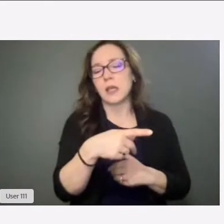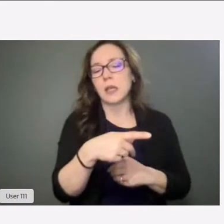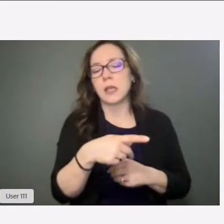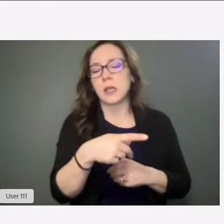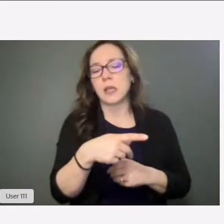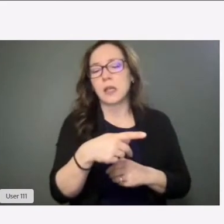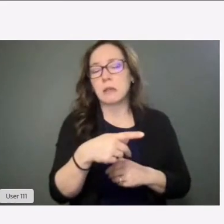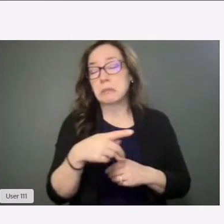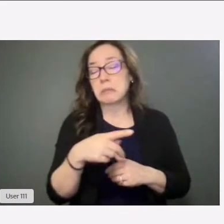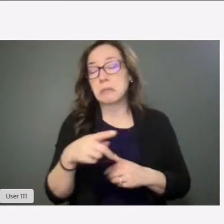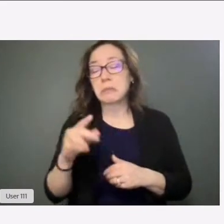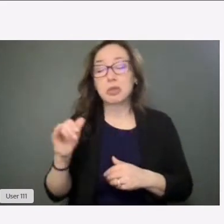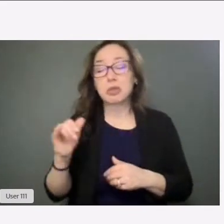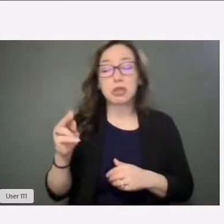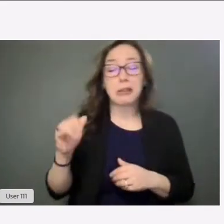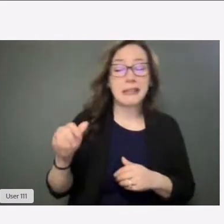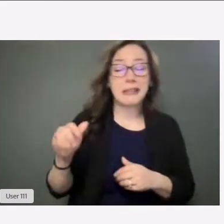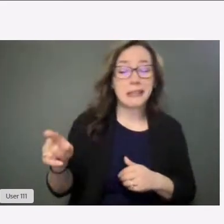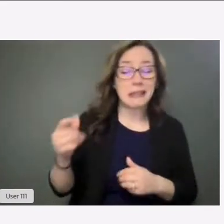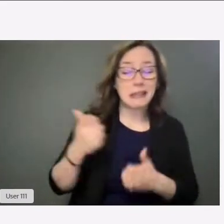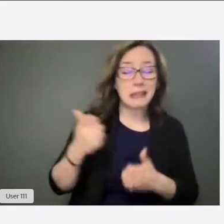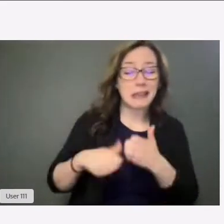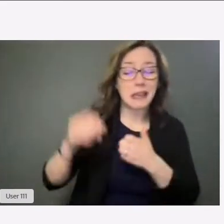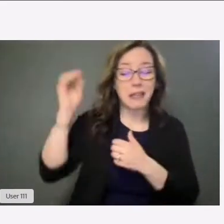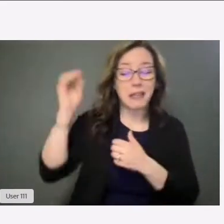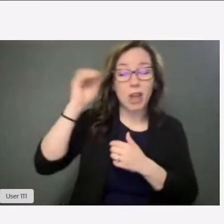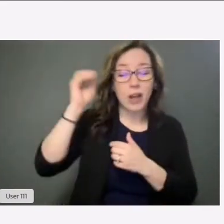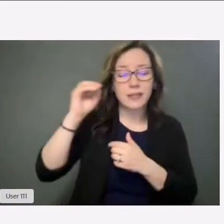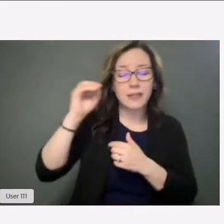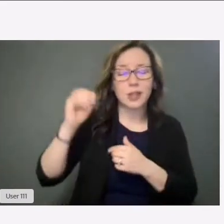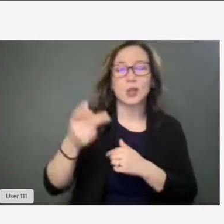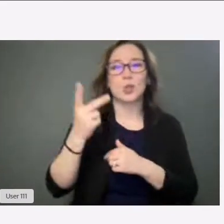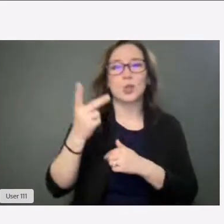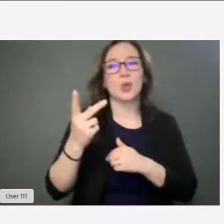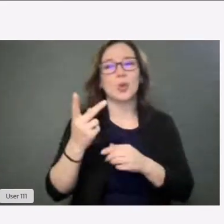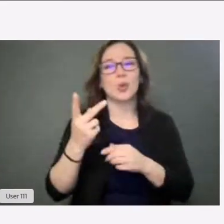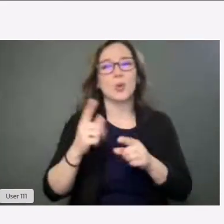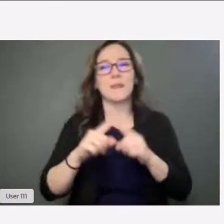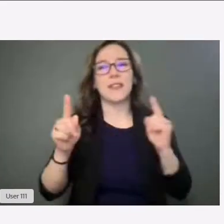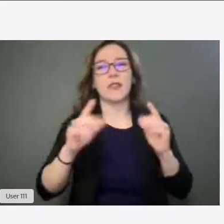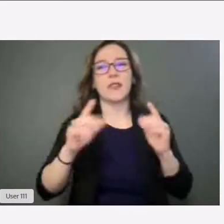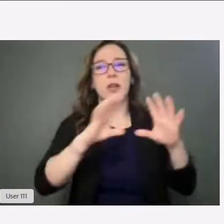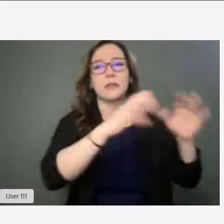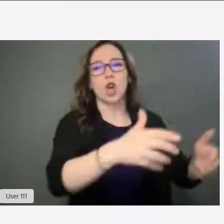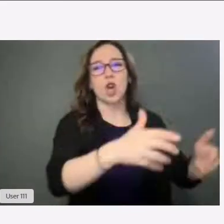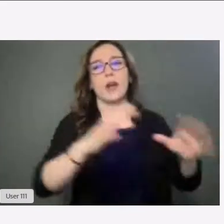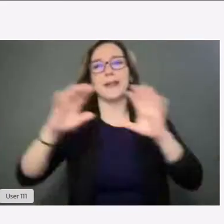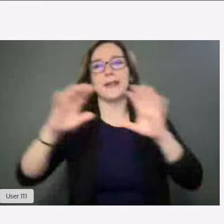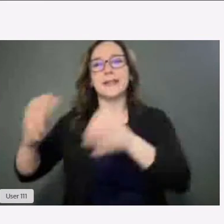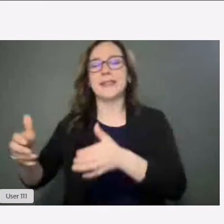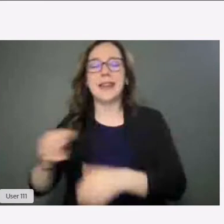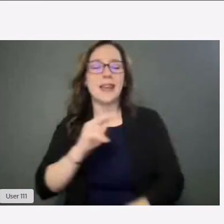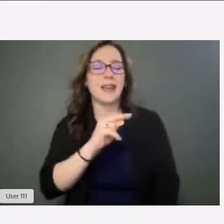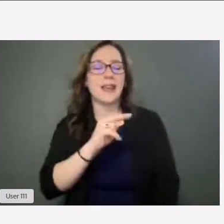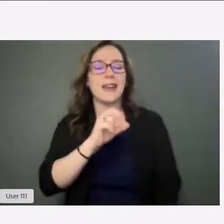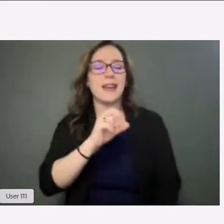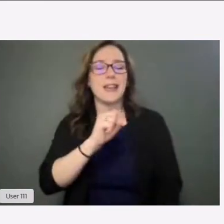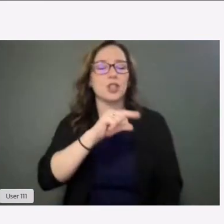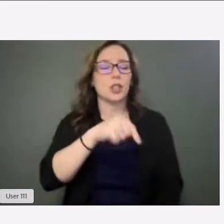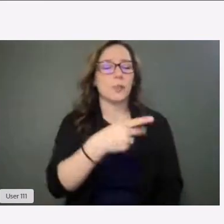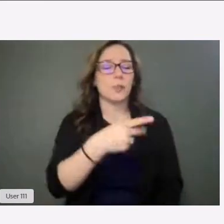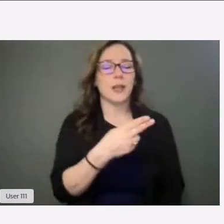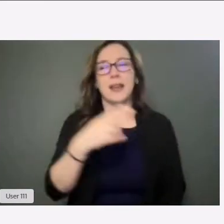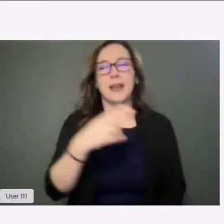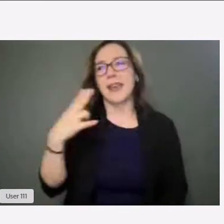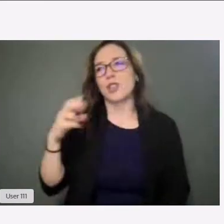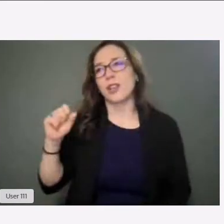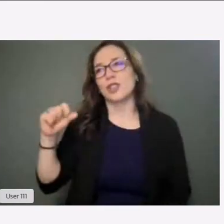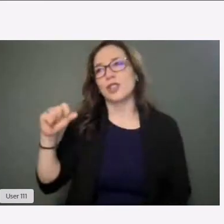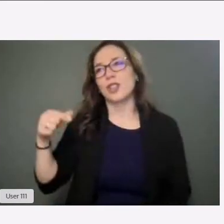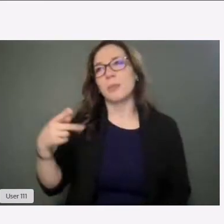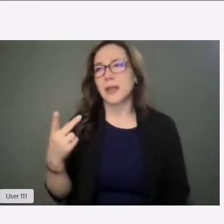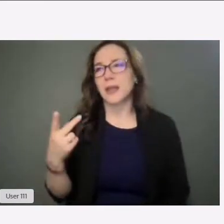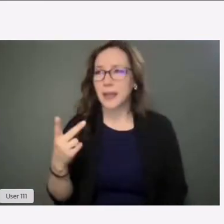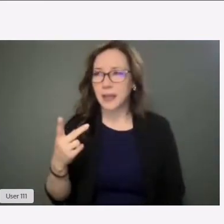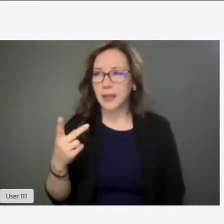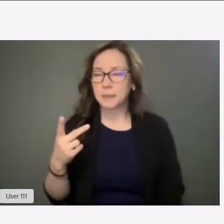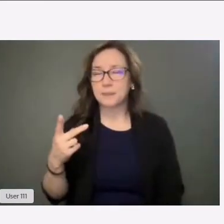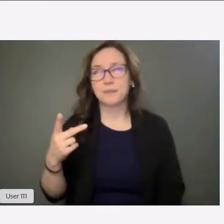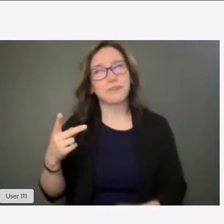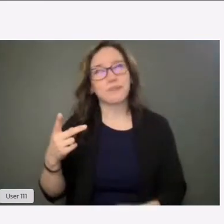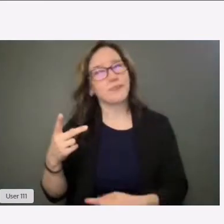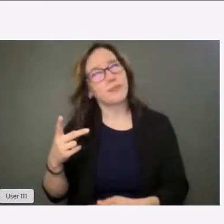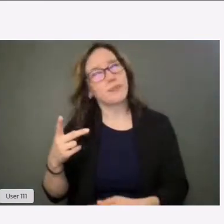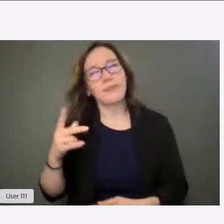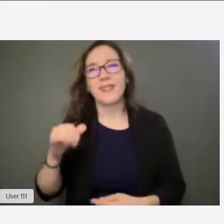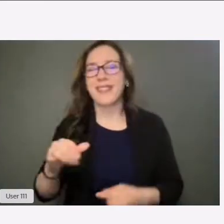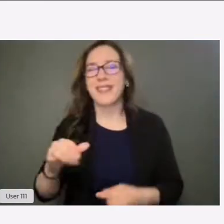Any thoughts on that? I mean, to me, they're two different audiences. I think that, to me, that what I think about the NSGP versus the HSGP, that's sort of my divider, but I don't know if you